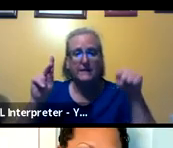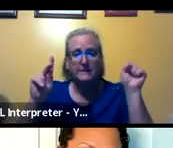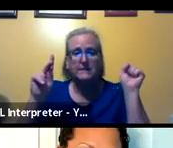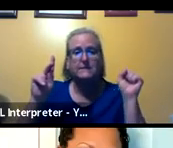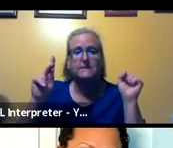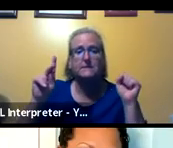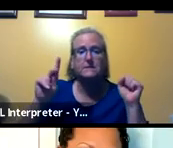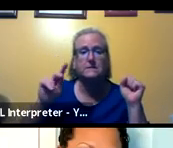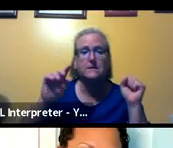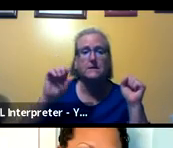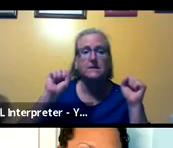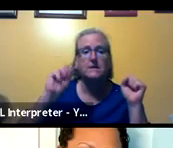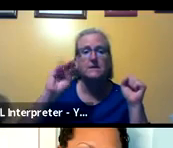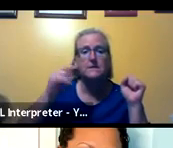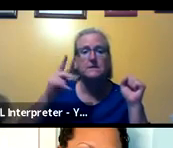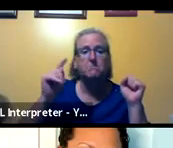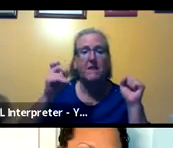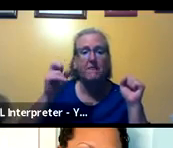yes. Smith Tucker?